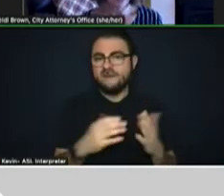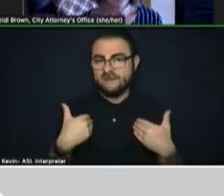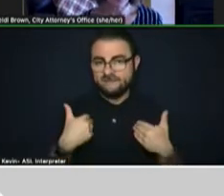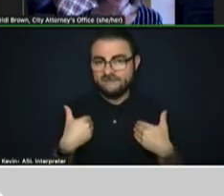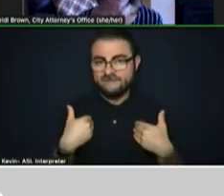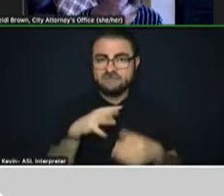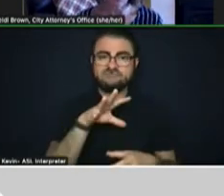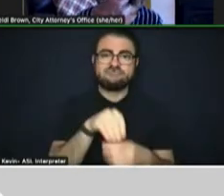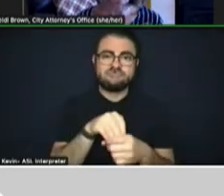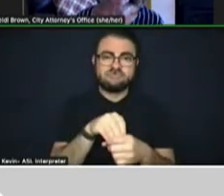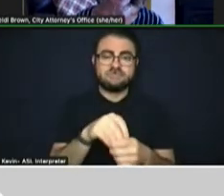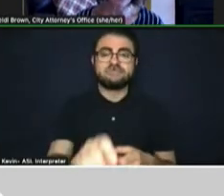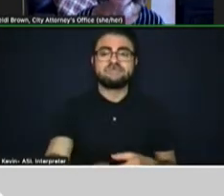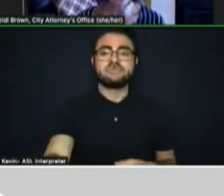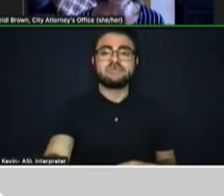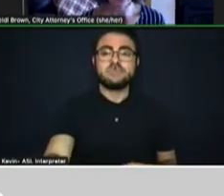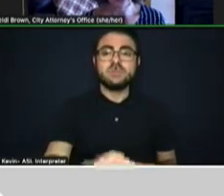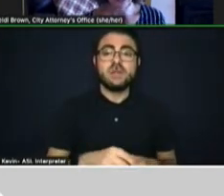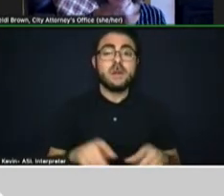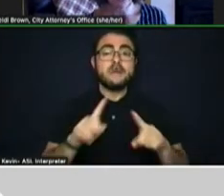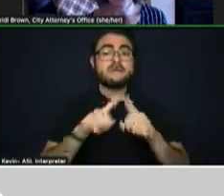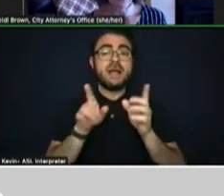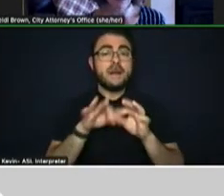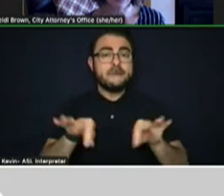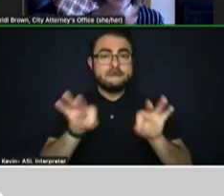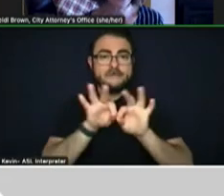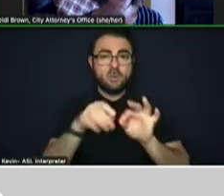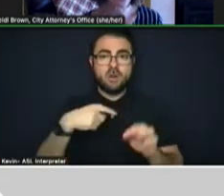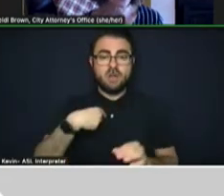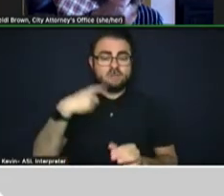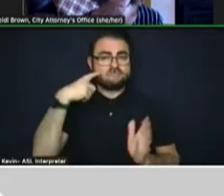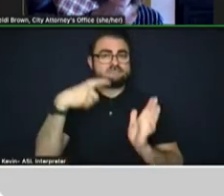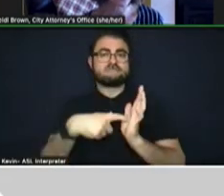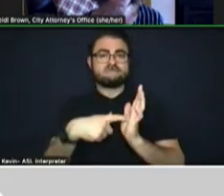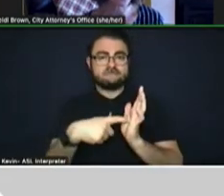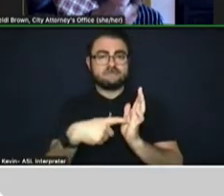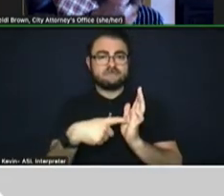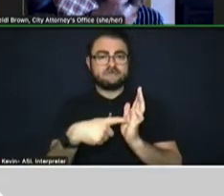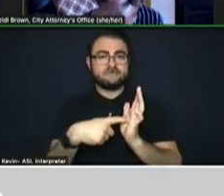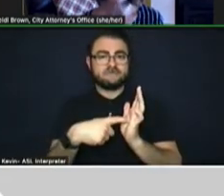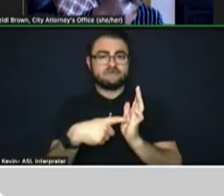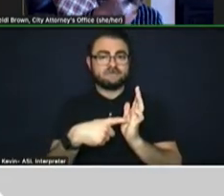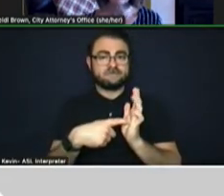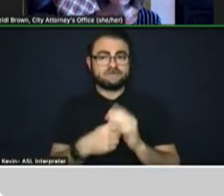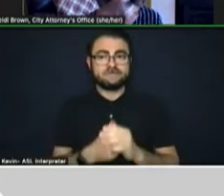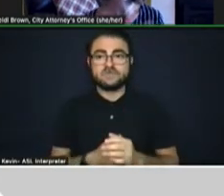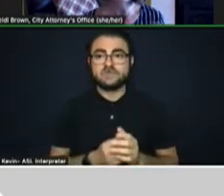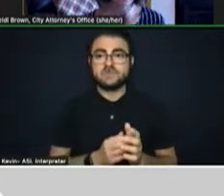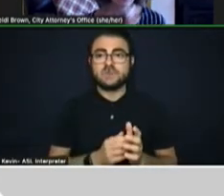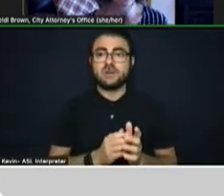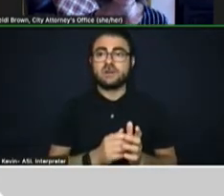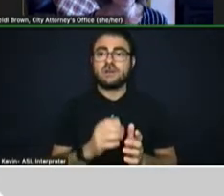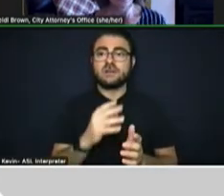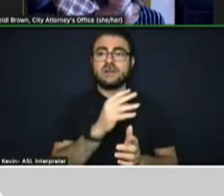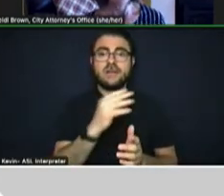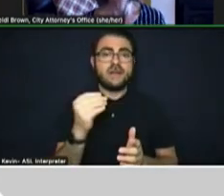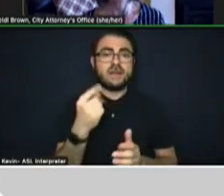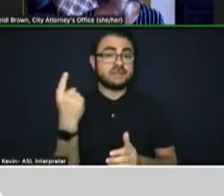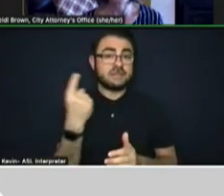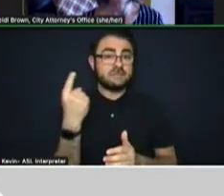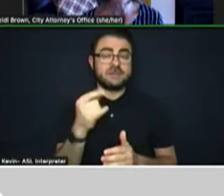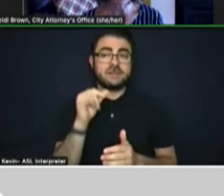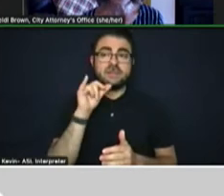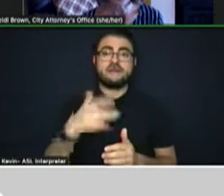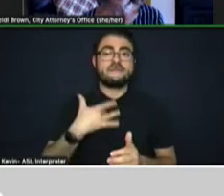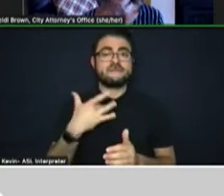thought what was important and stood out and I thought was something that would resonate with